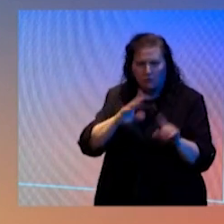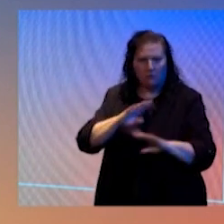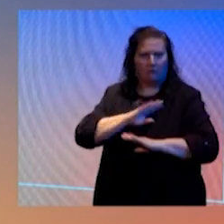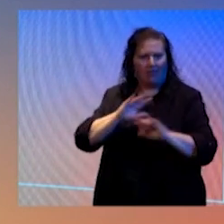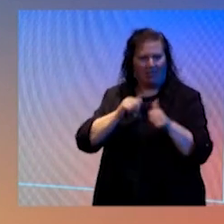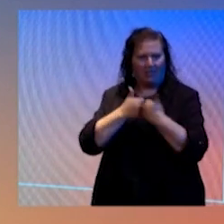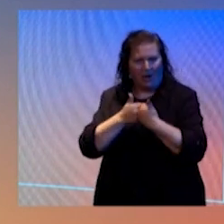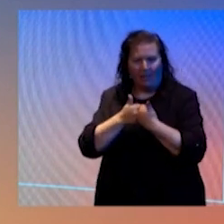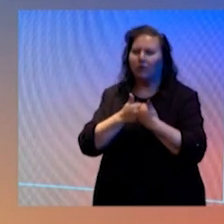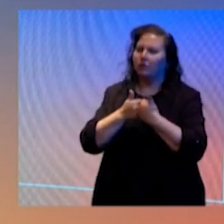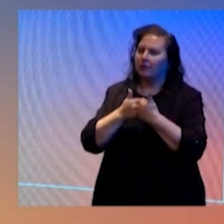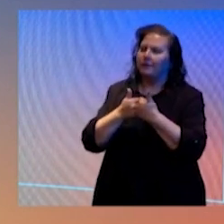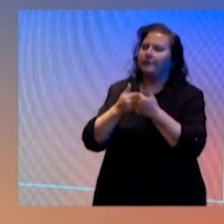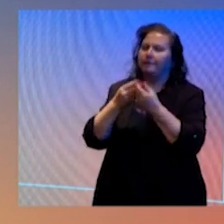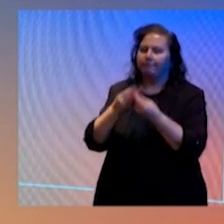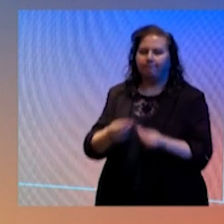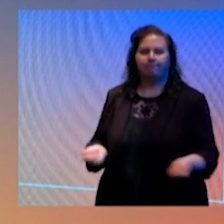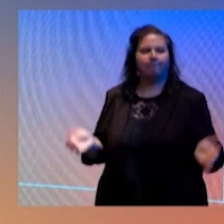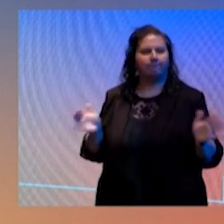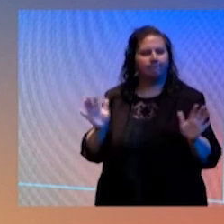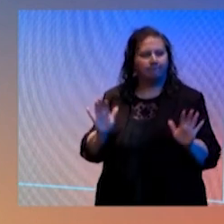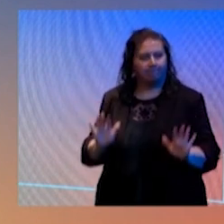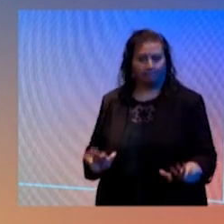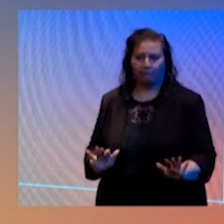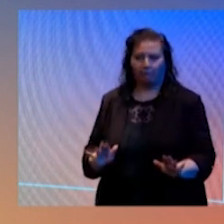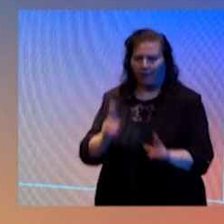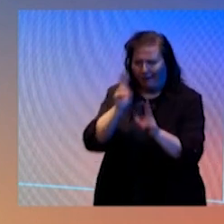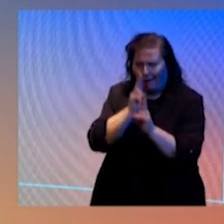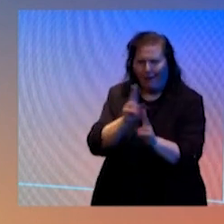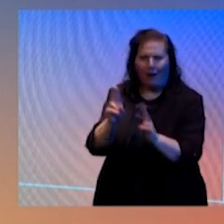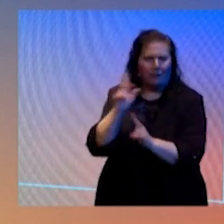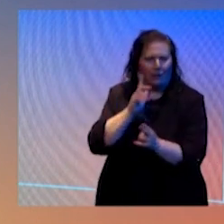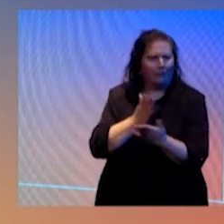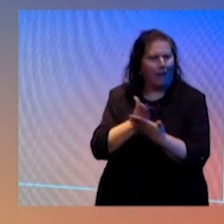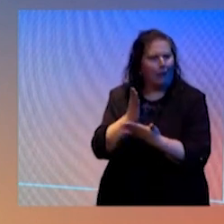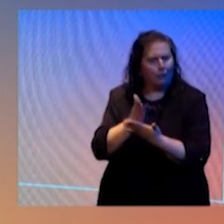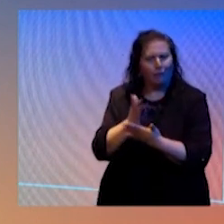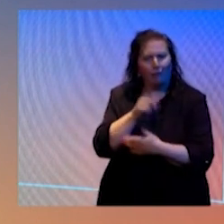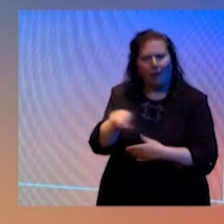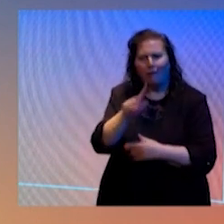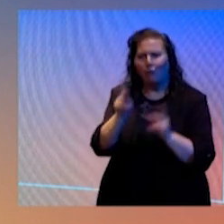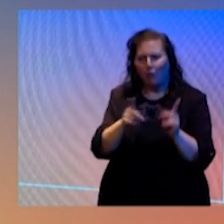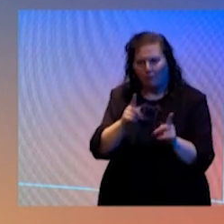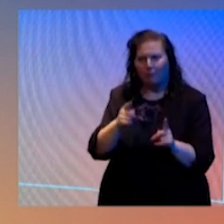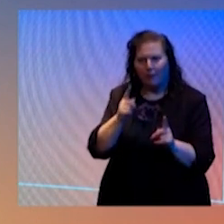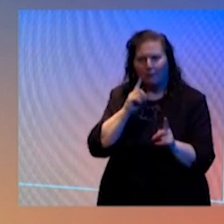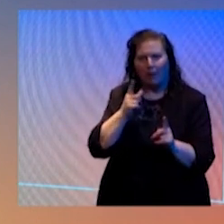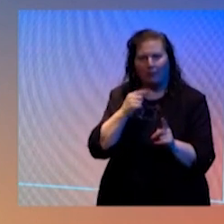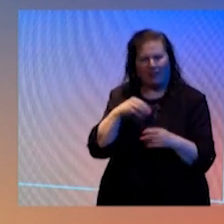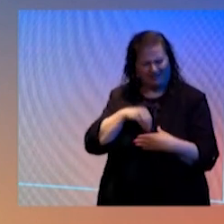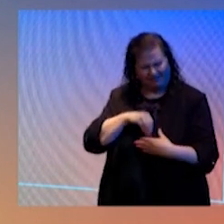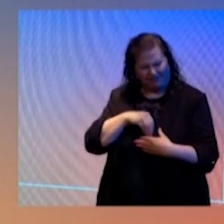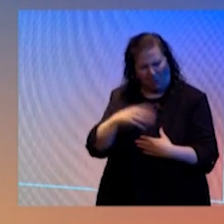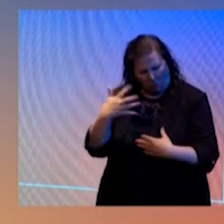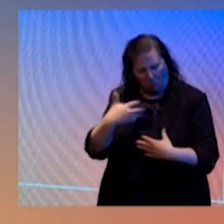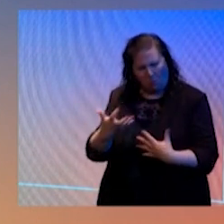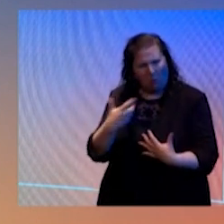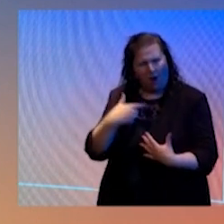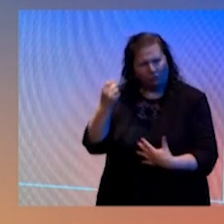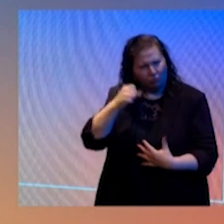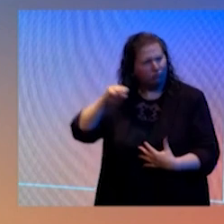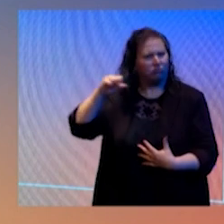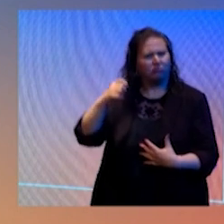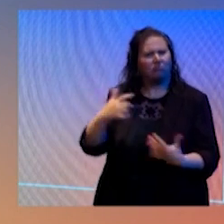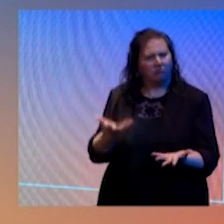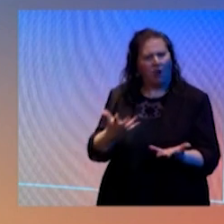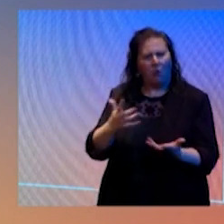proud of the way all of you have done that. Honoring the right for people to have that ingrained right to have free speech, but also